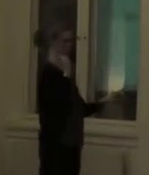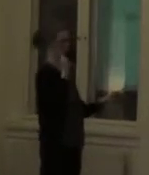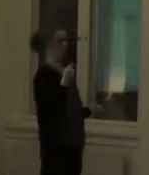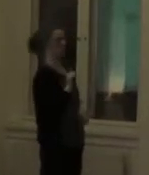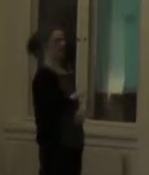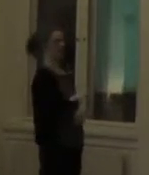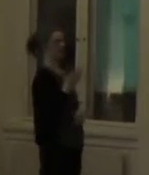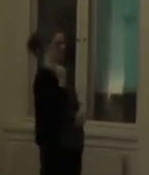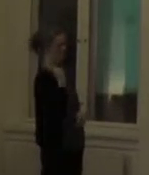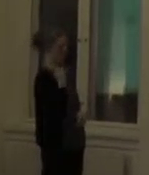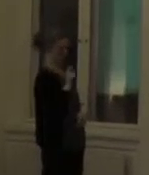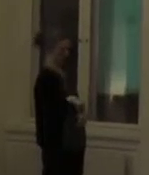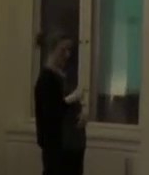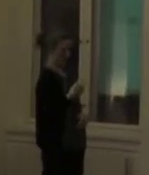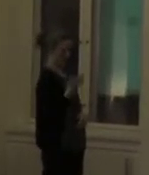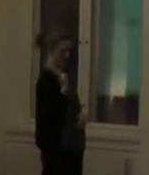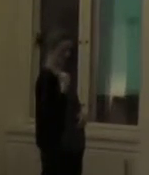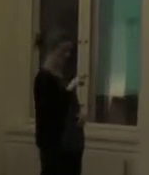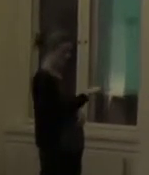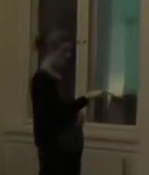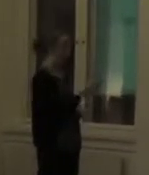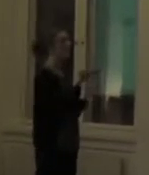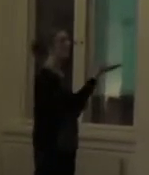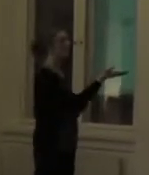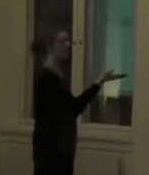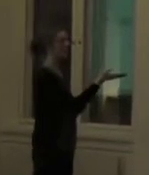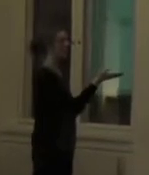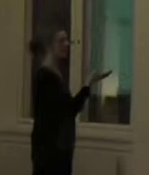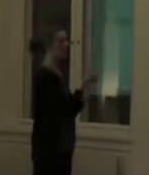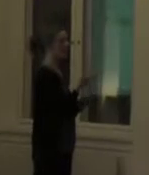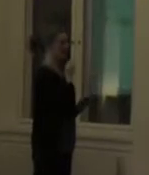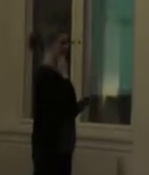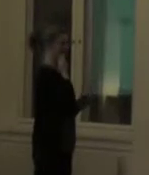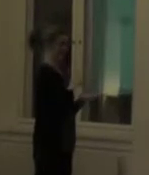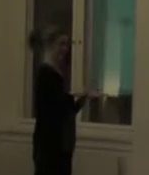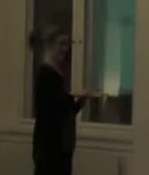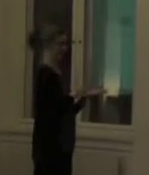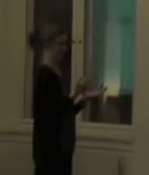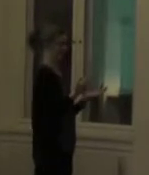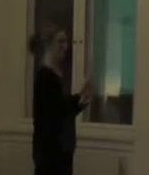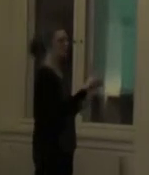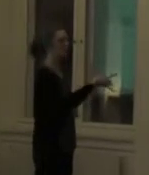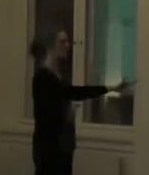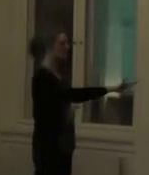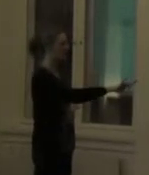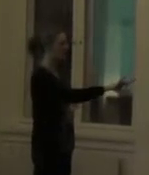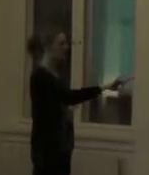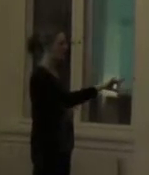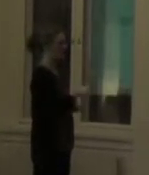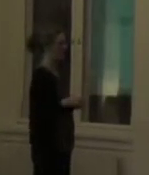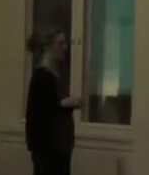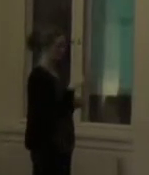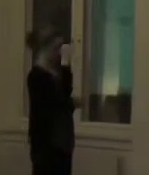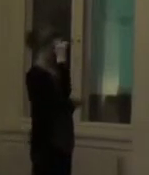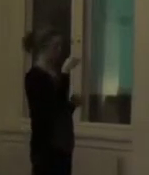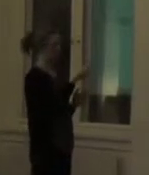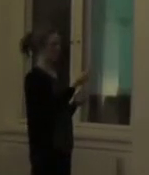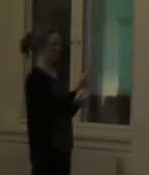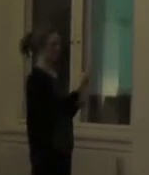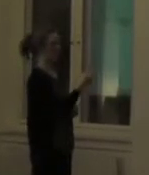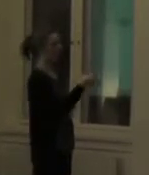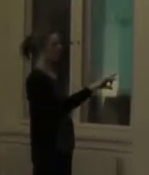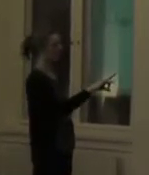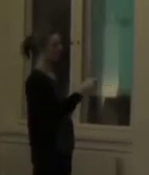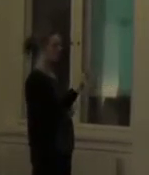2015, beginning of 2015. Their interview is June 2018. So how is a person